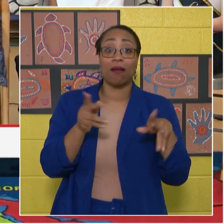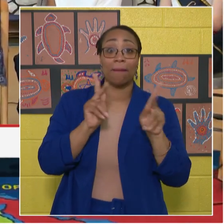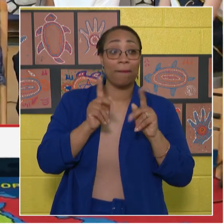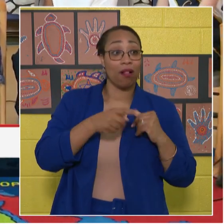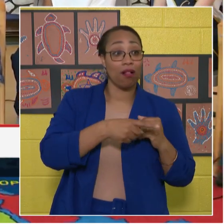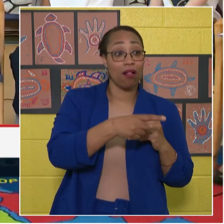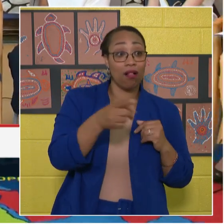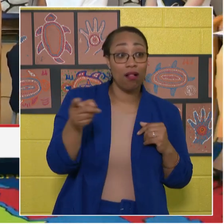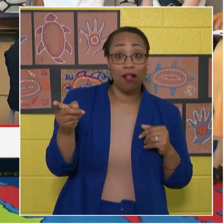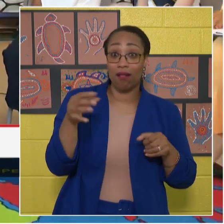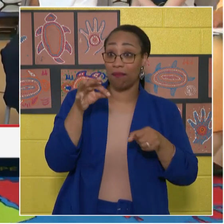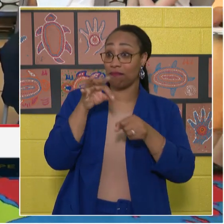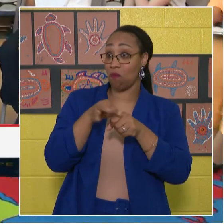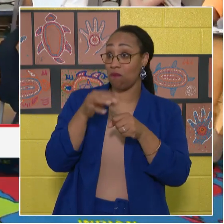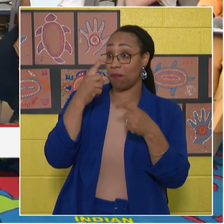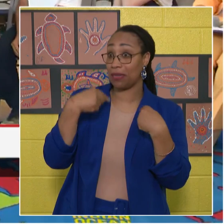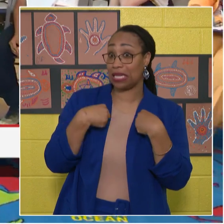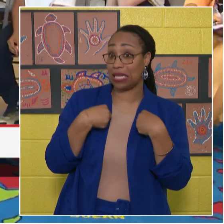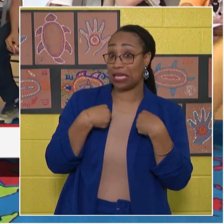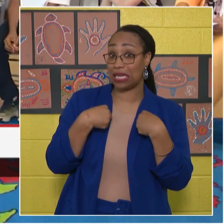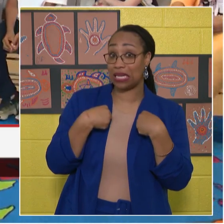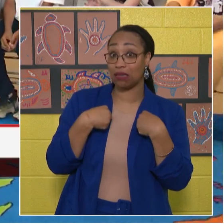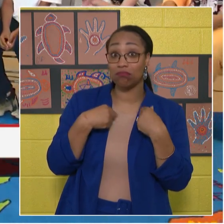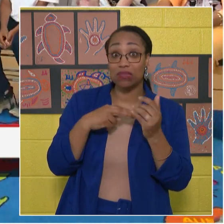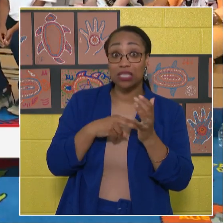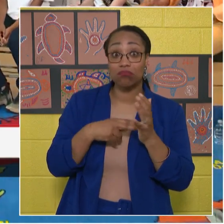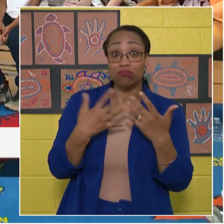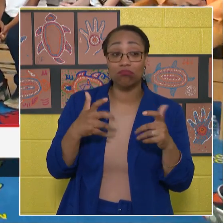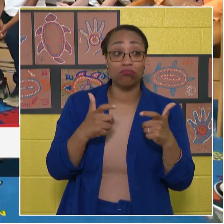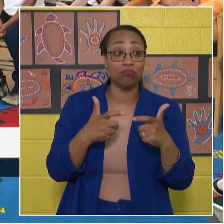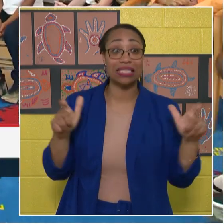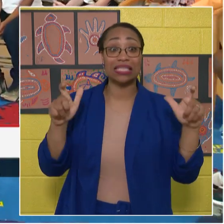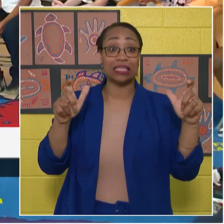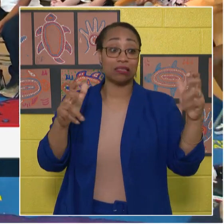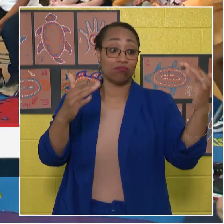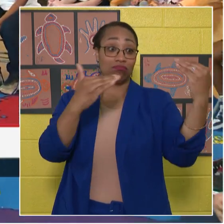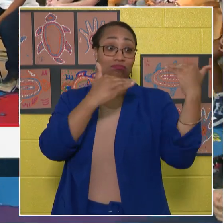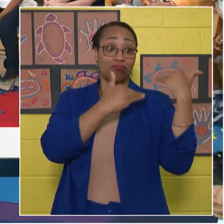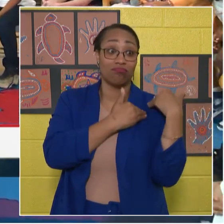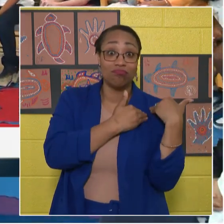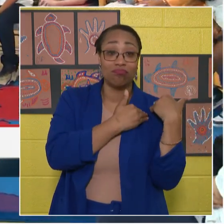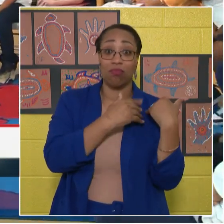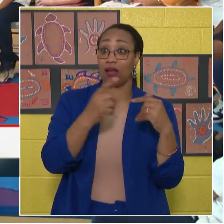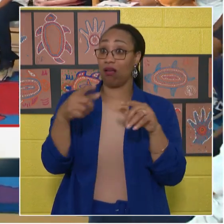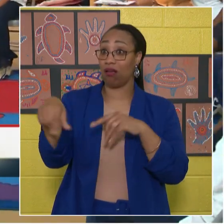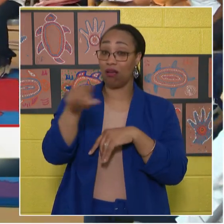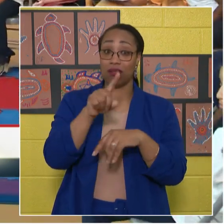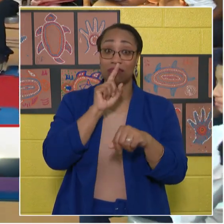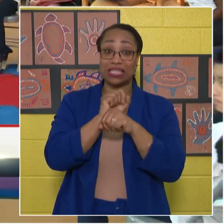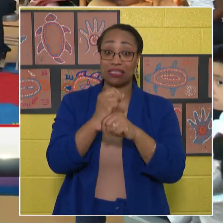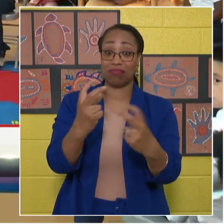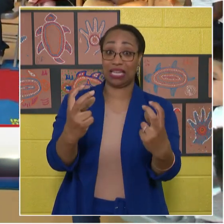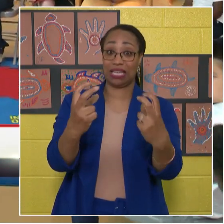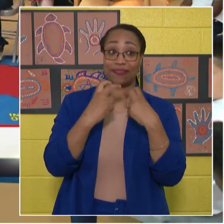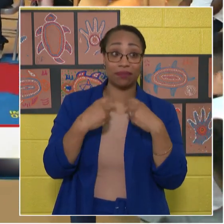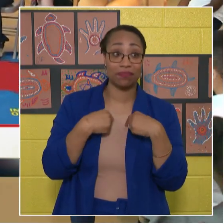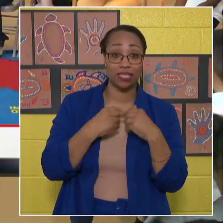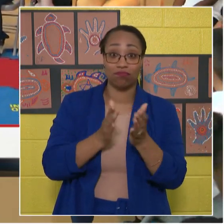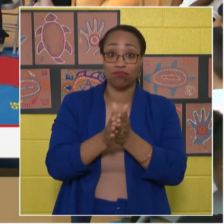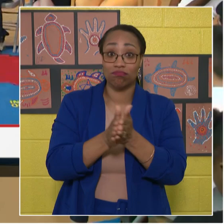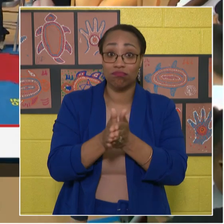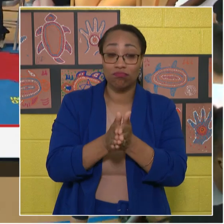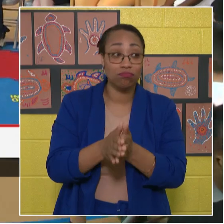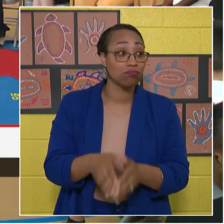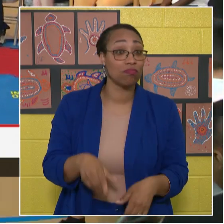have trusted me to use my experience and my judgment to